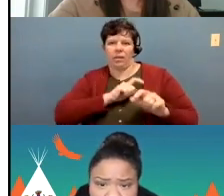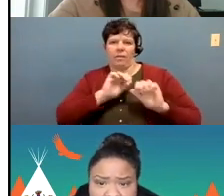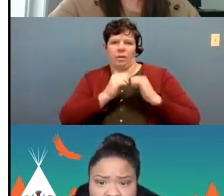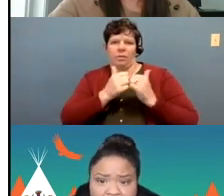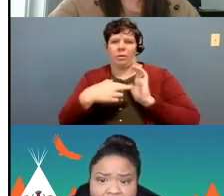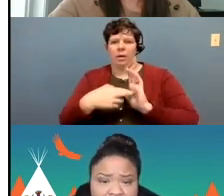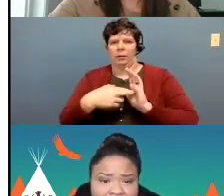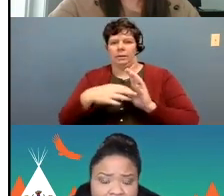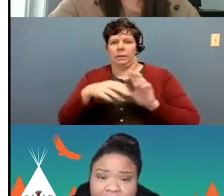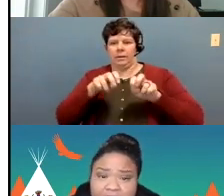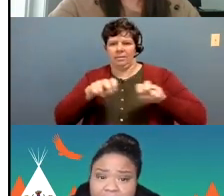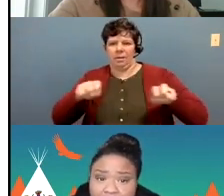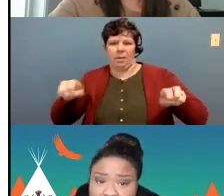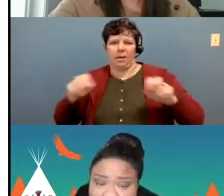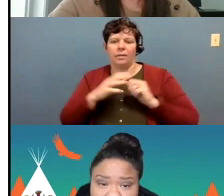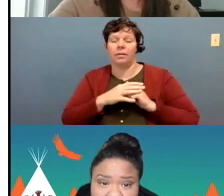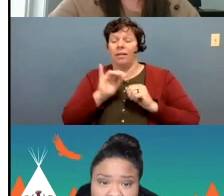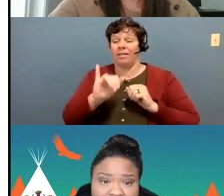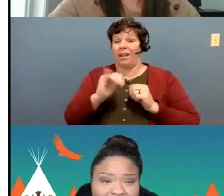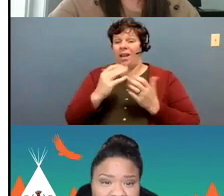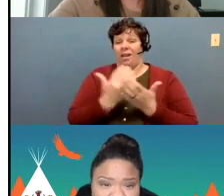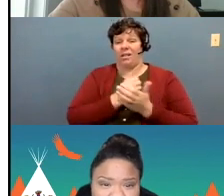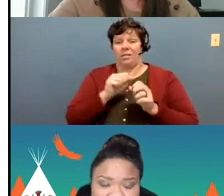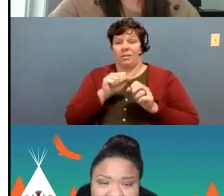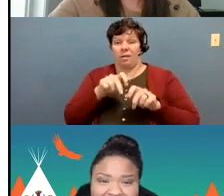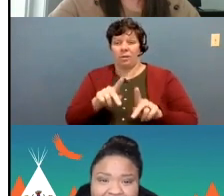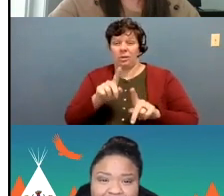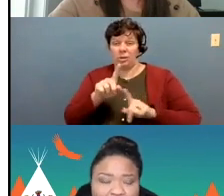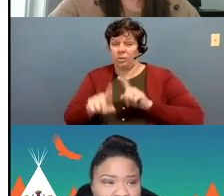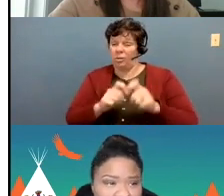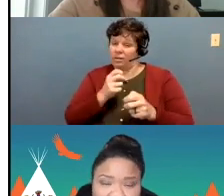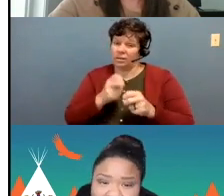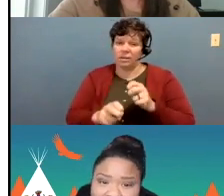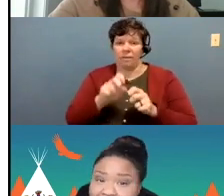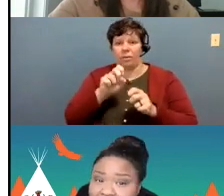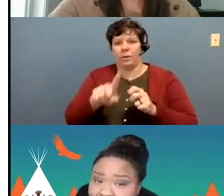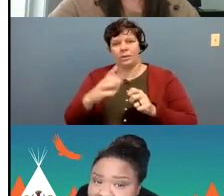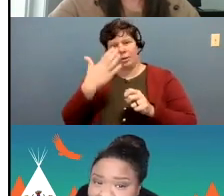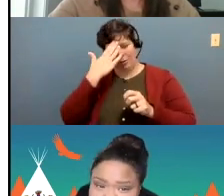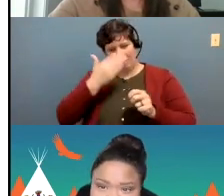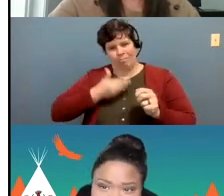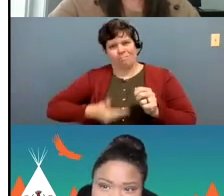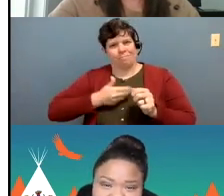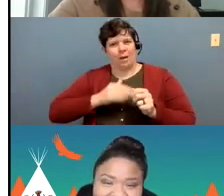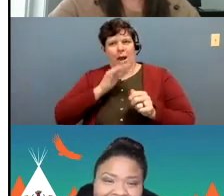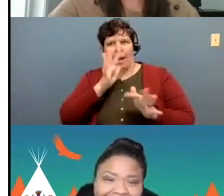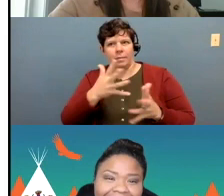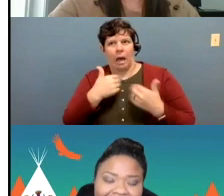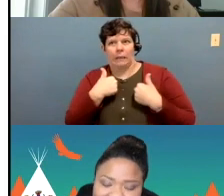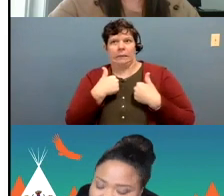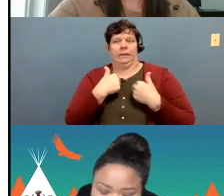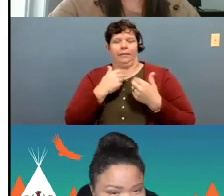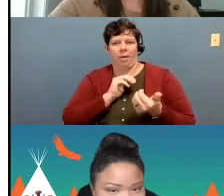panel. It is an opportunity for you to dig deep and ask hard questions. If any of you know me personally, I do not shy away from conflict.